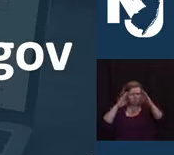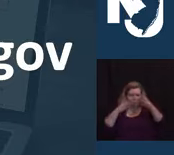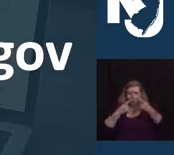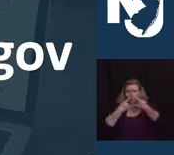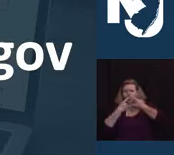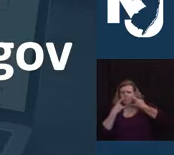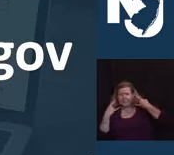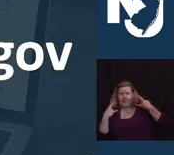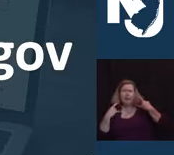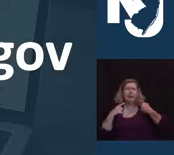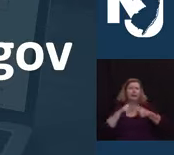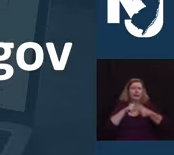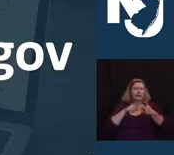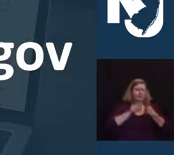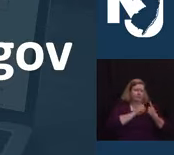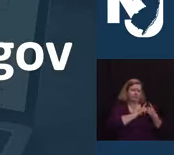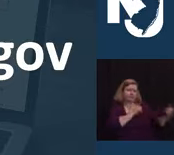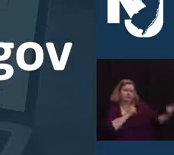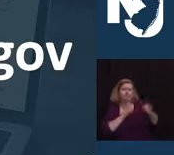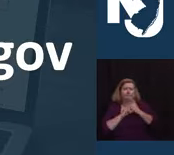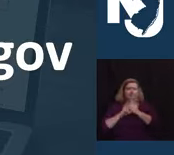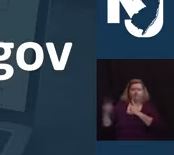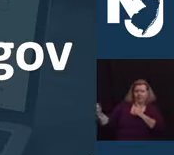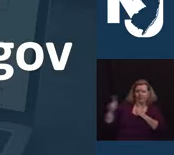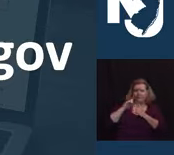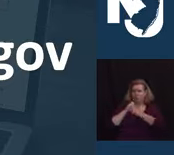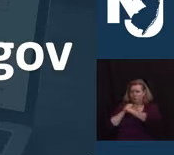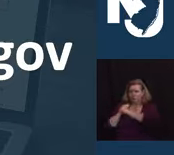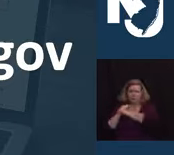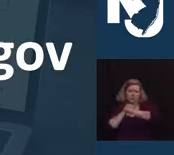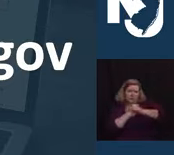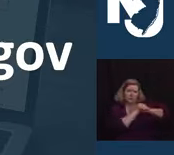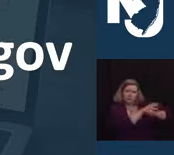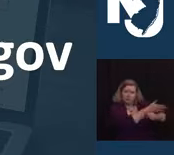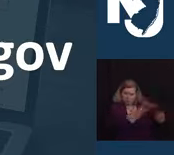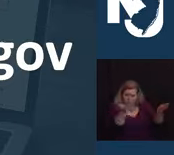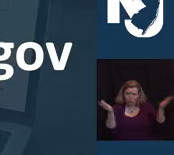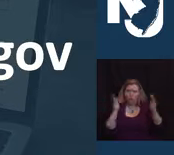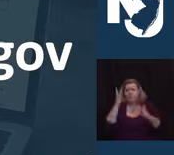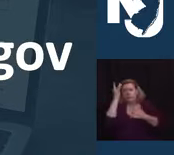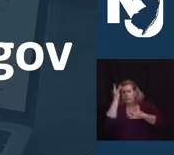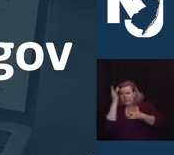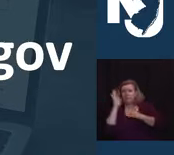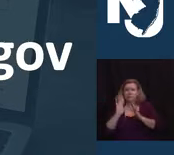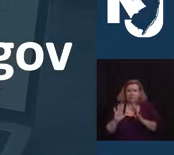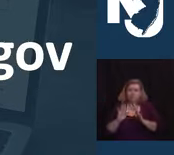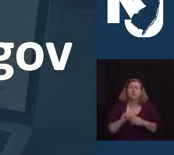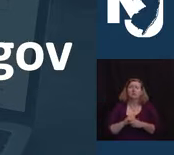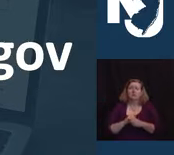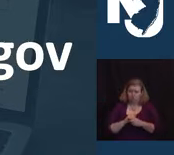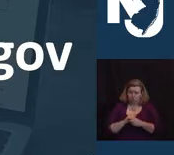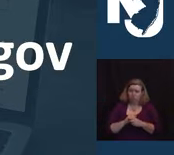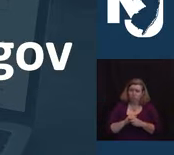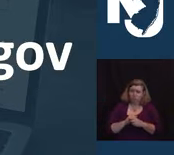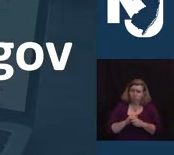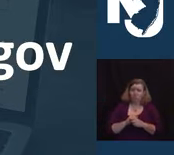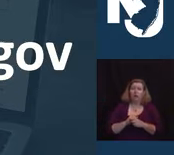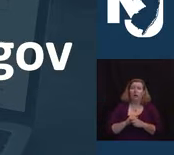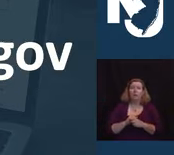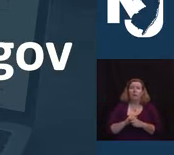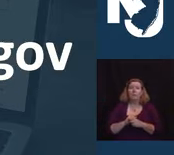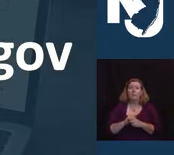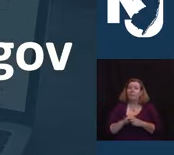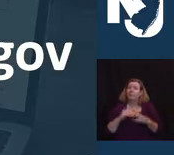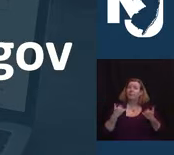and stay socially distanced. We haven't said wash your hands with soap and water, Judy, in a while, but we used to be saying that literally every single day.